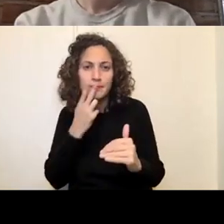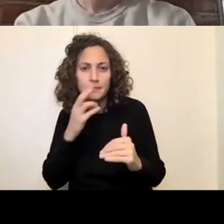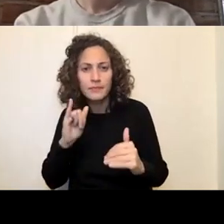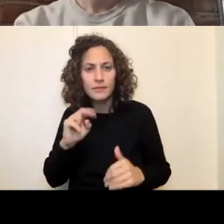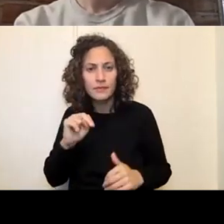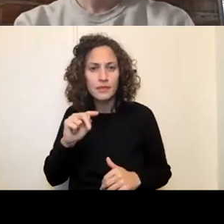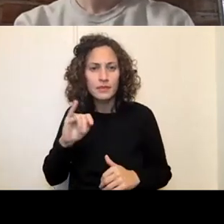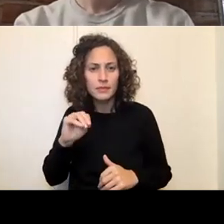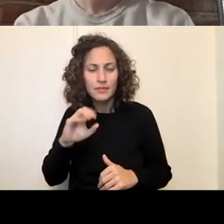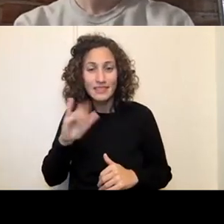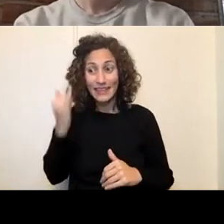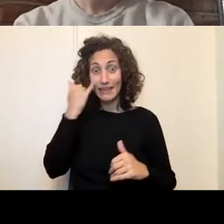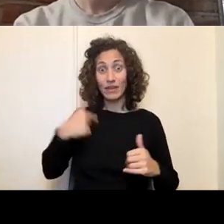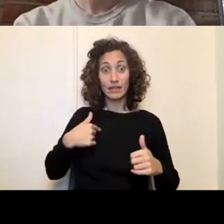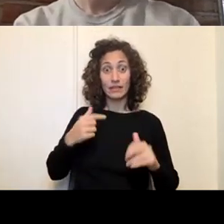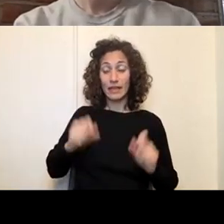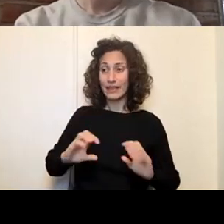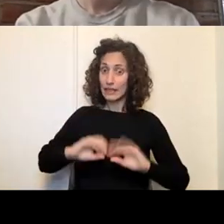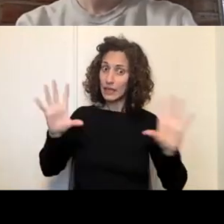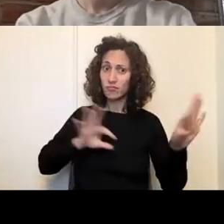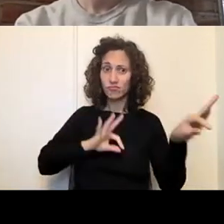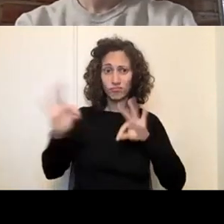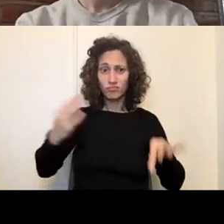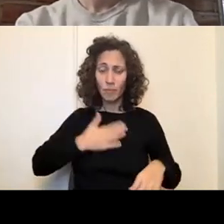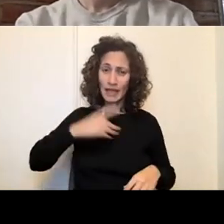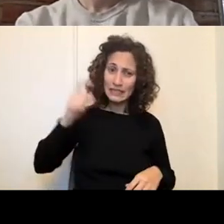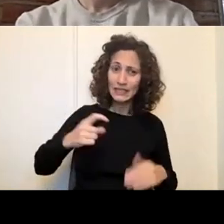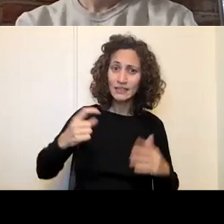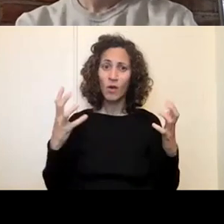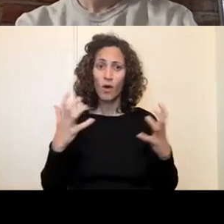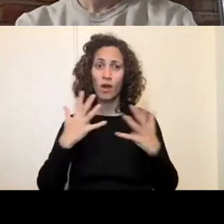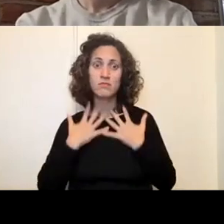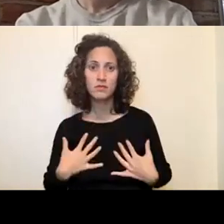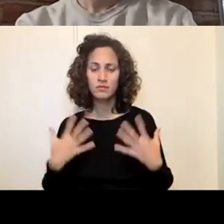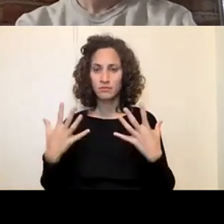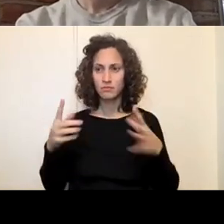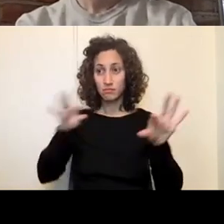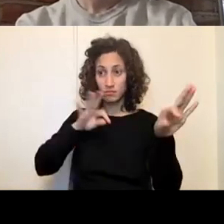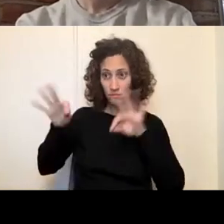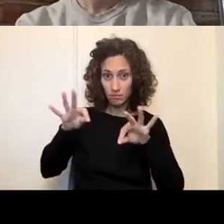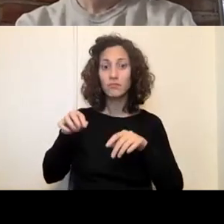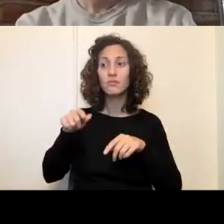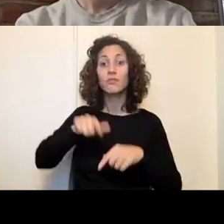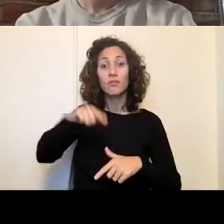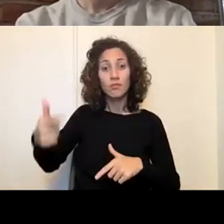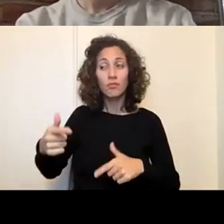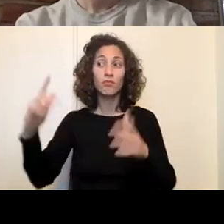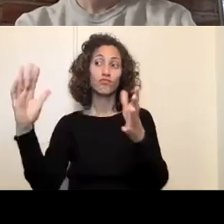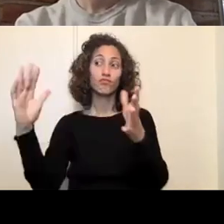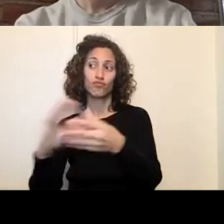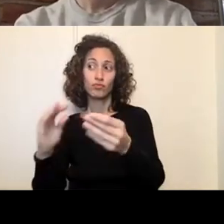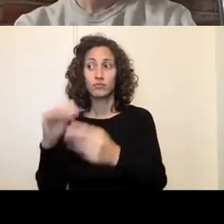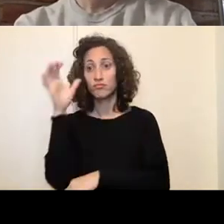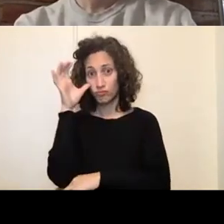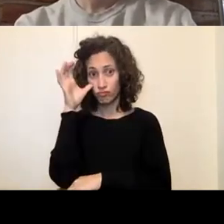clearly express your needs and your desires and your wants, and also very clearly can listen to your partner and reciprocate on those things